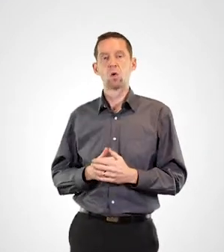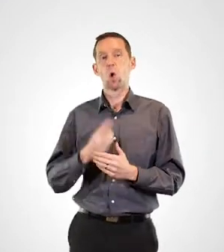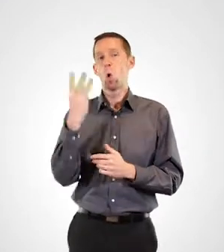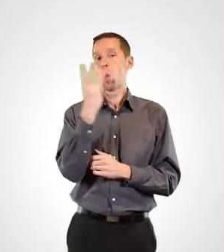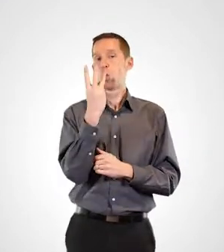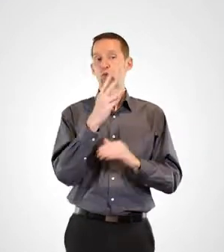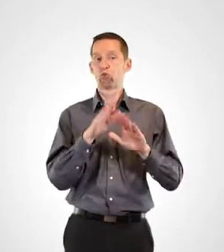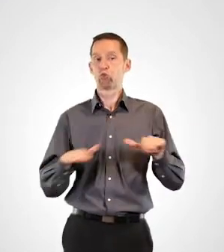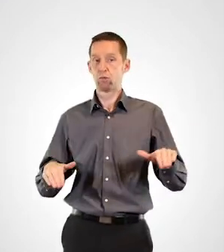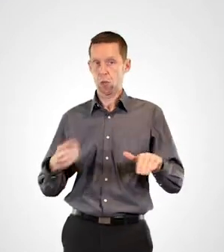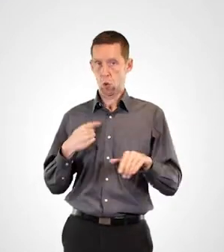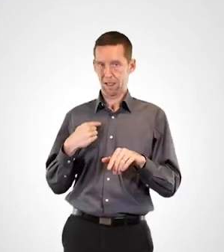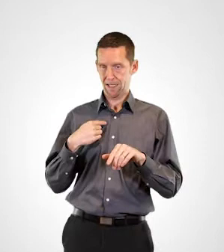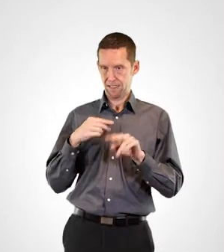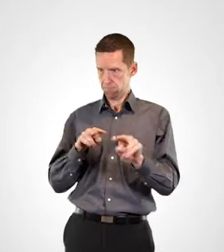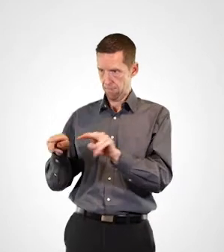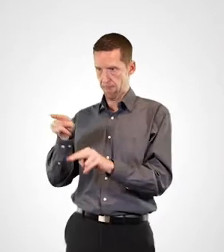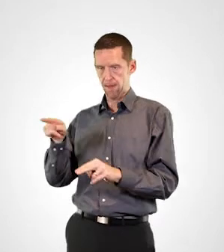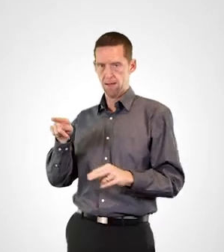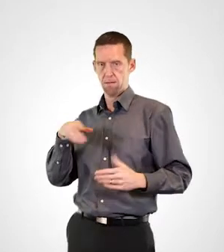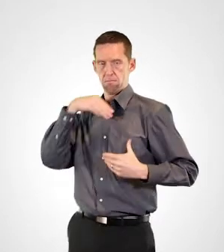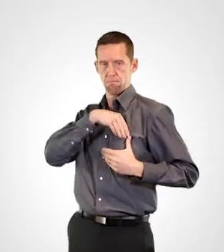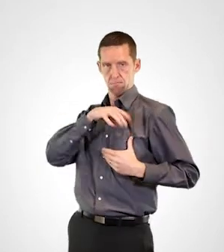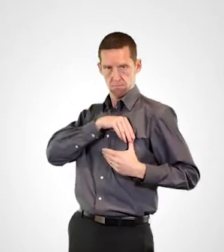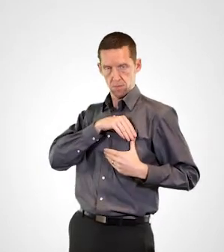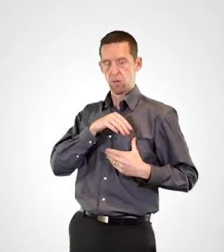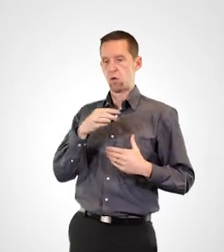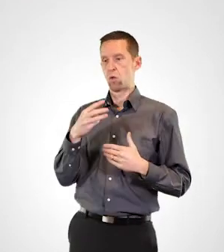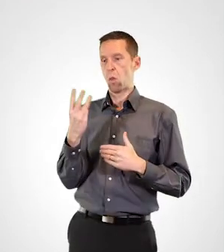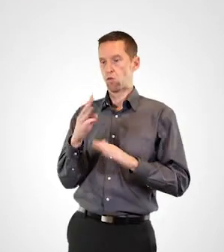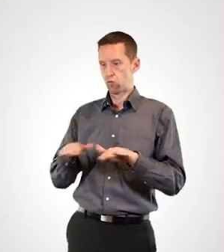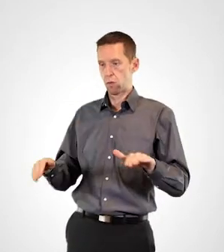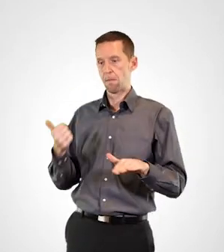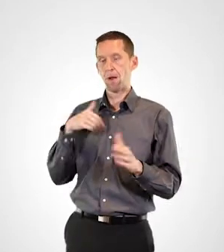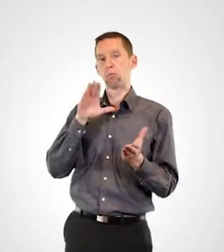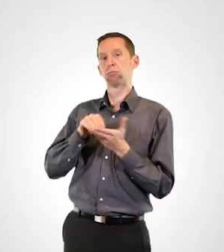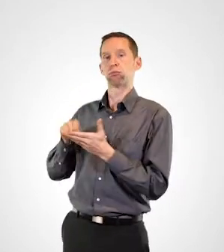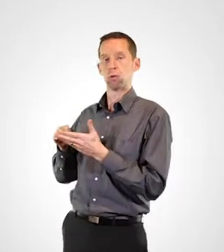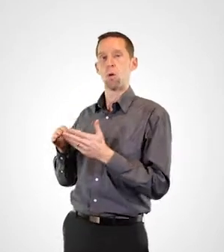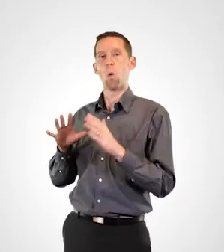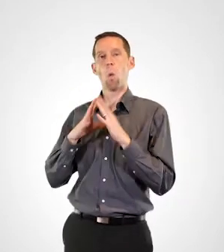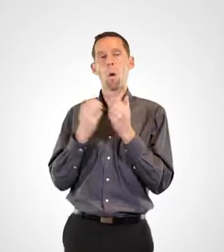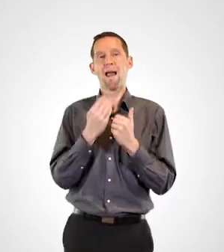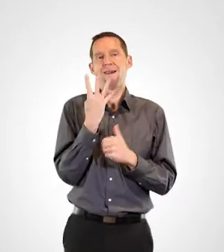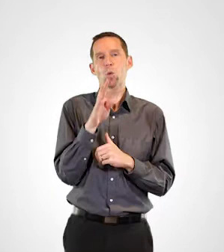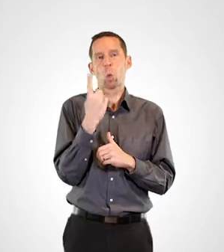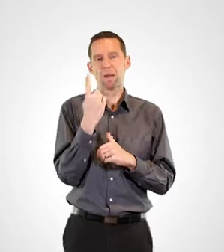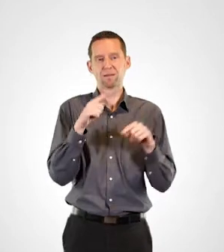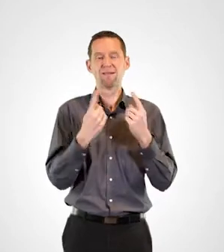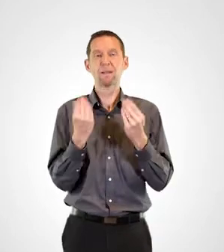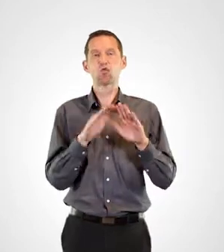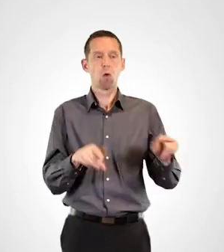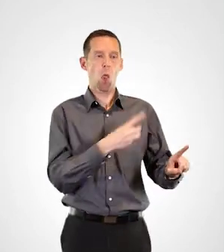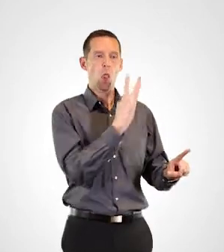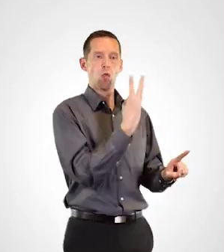got 13 children that we're following, and total so far we've collected data for recordings for 41 sessions. So some kiddies have